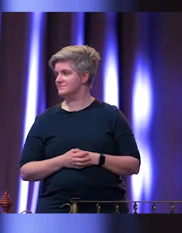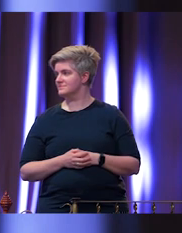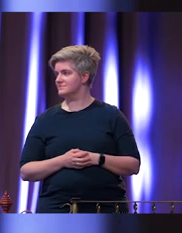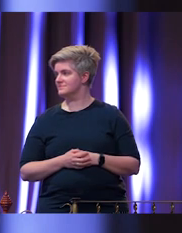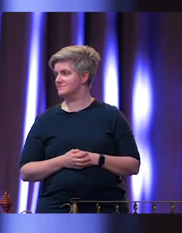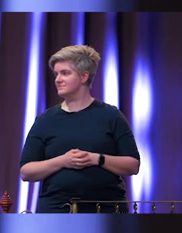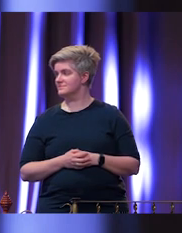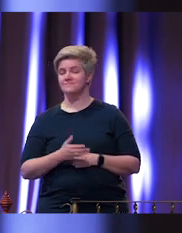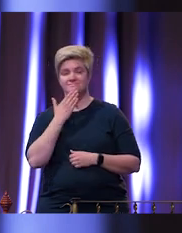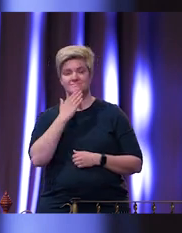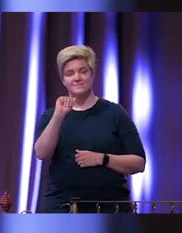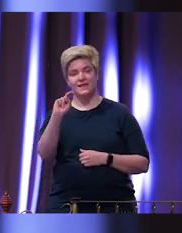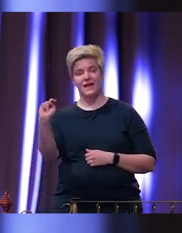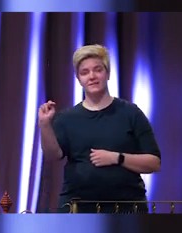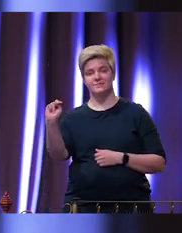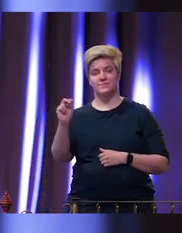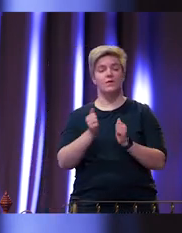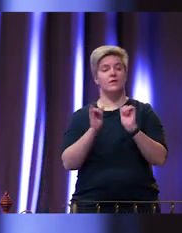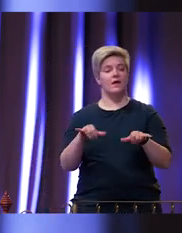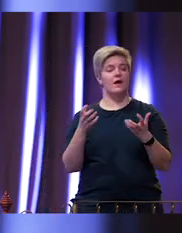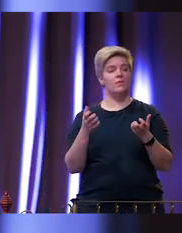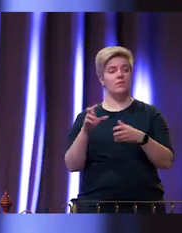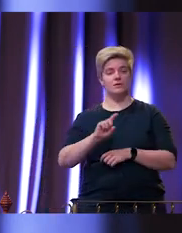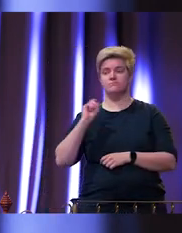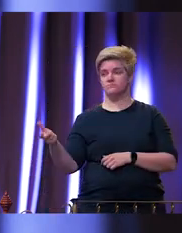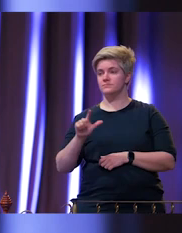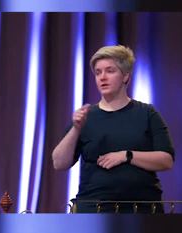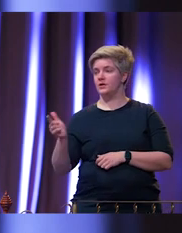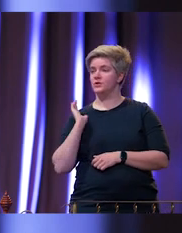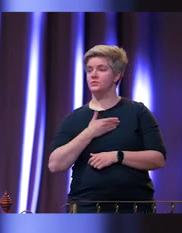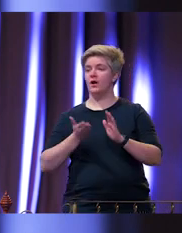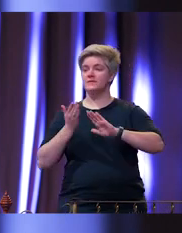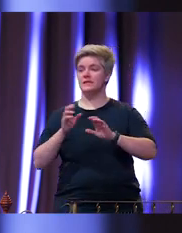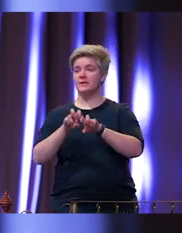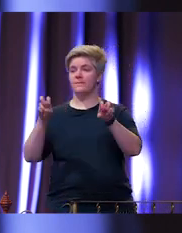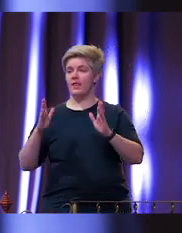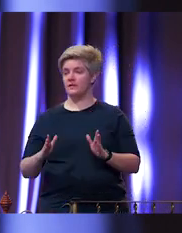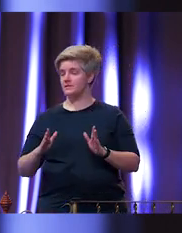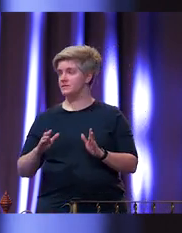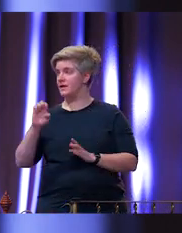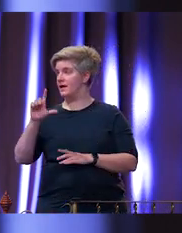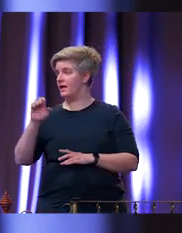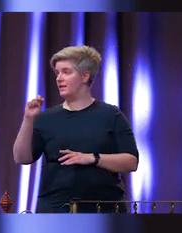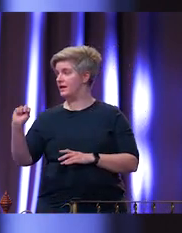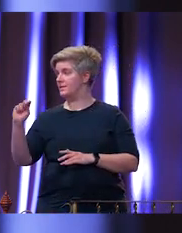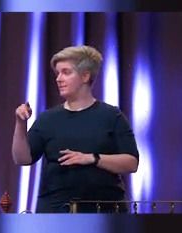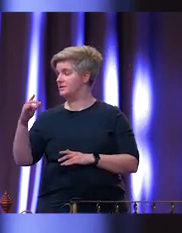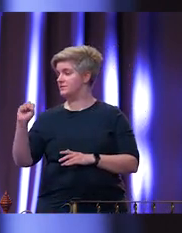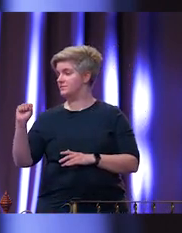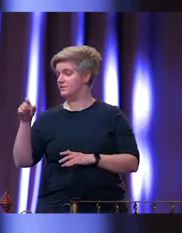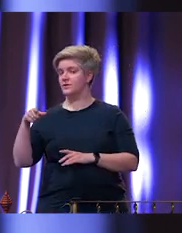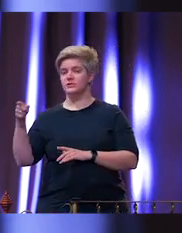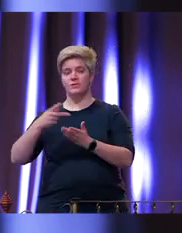Thank you, Anne. With that, I'd like to hand it over to our facilitator and panelist, Ellen Placey Wadey, who is Program Director